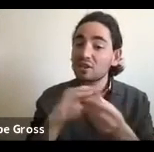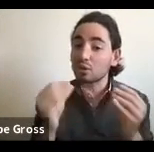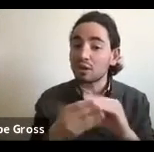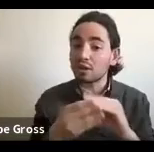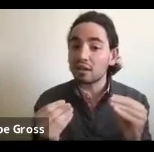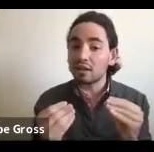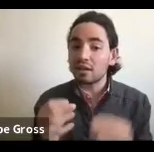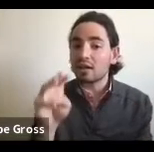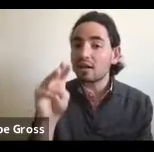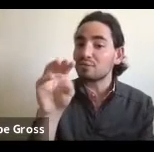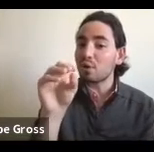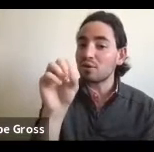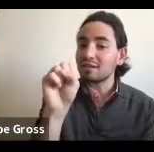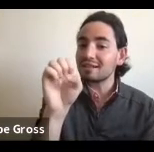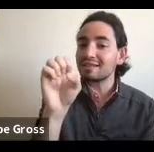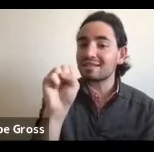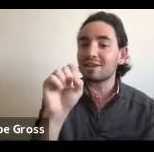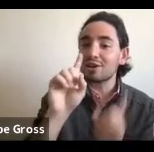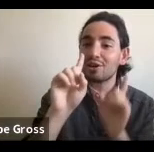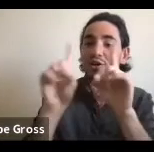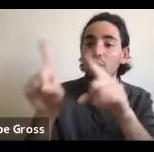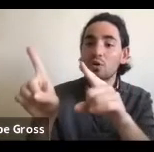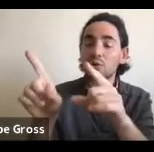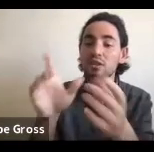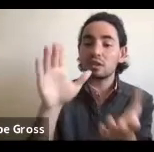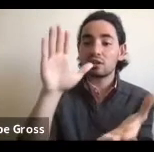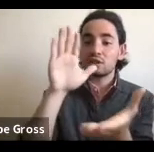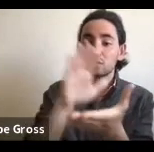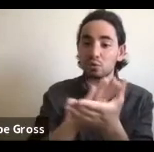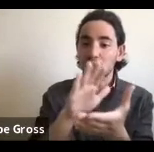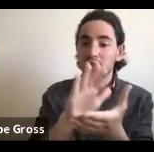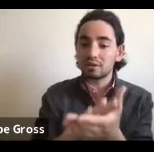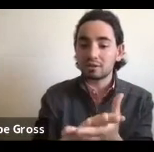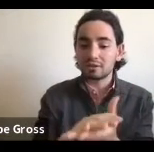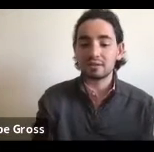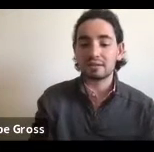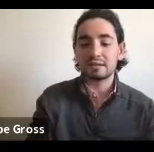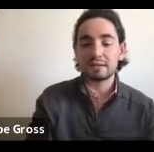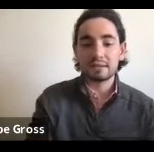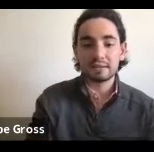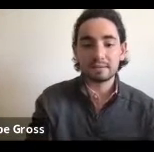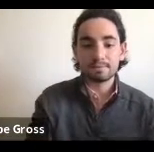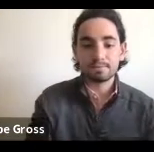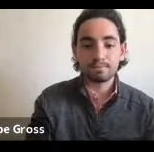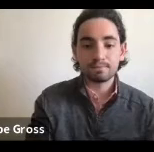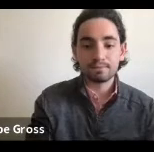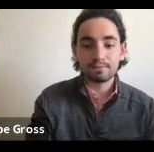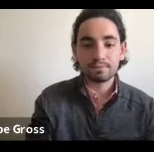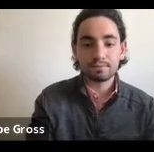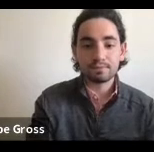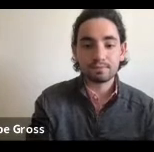So the name of this story is Moses Goes to School.